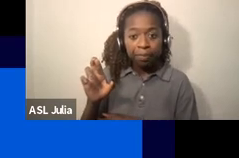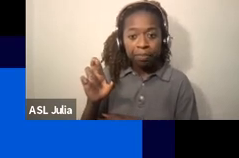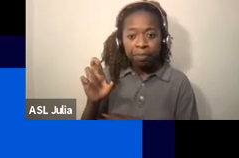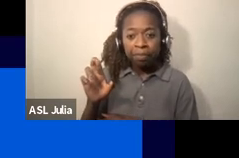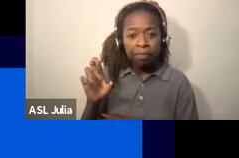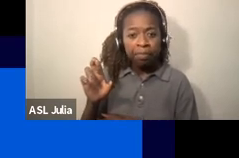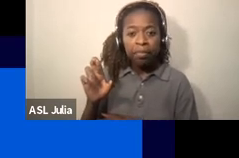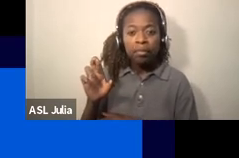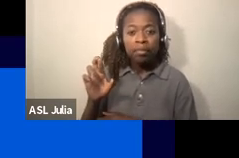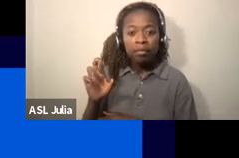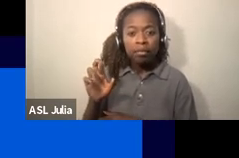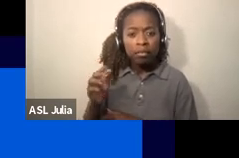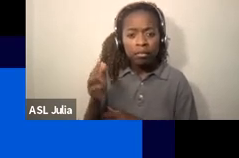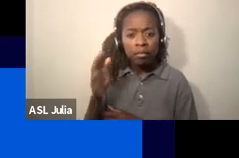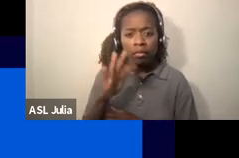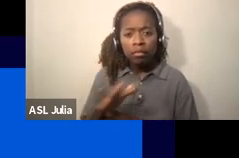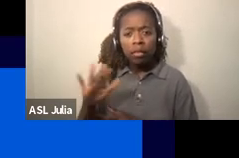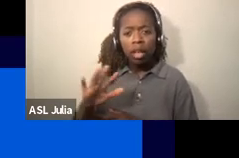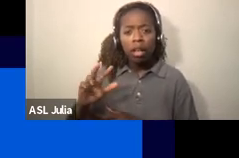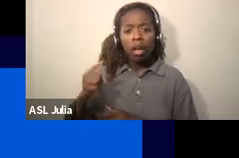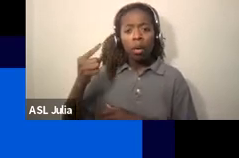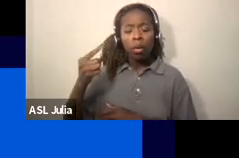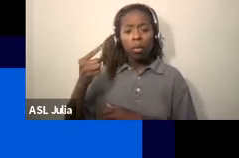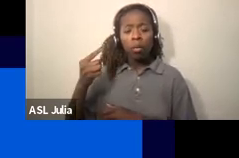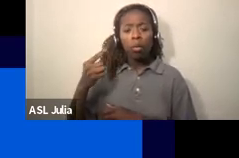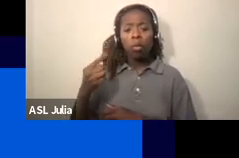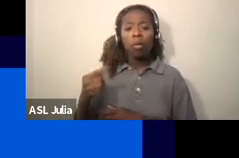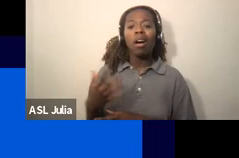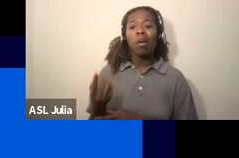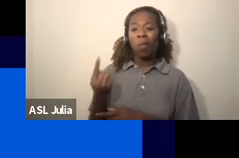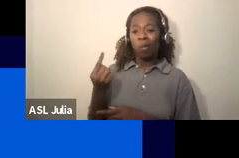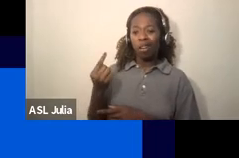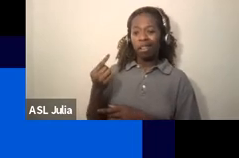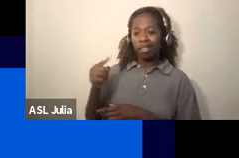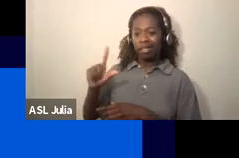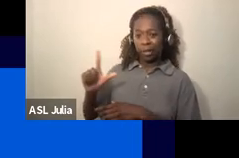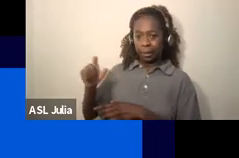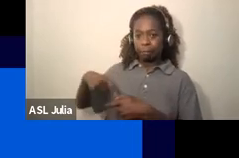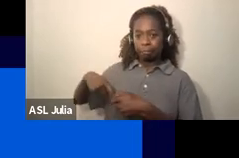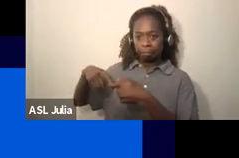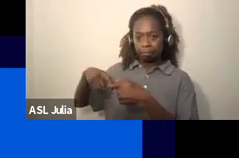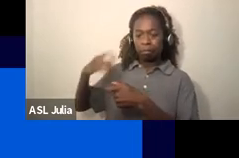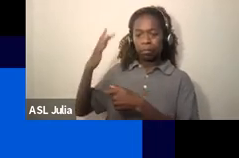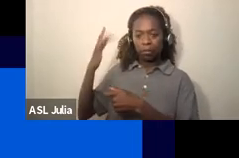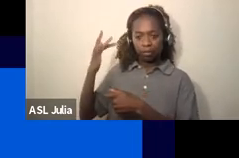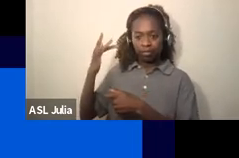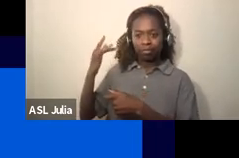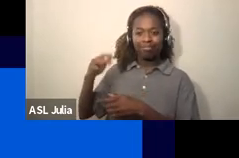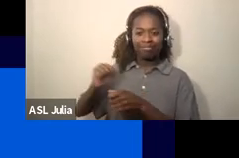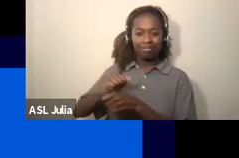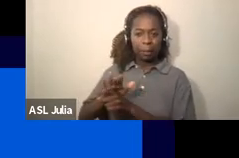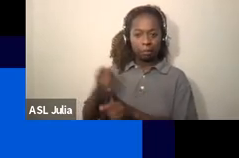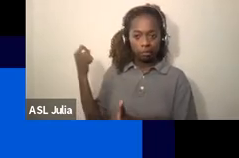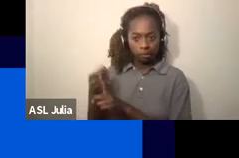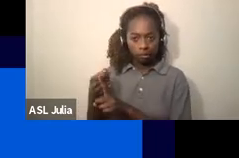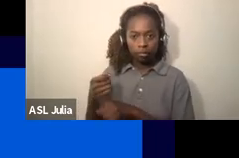third at the pa shall elementary was temporarily put on hold due to the pandemic the boston foundation awarded library